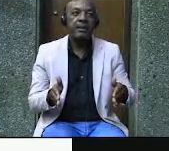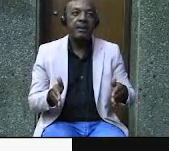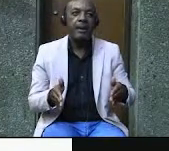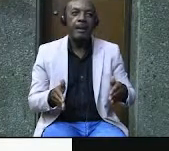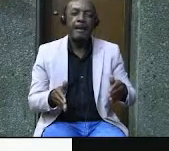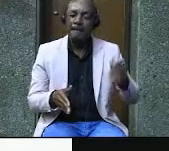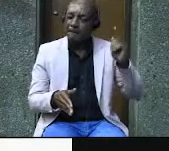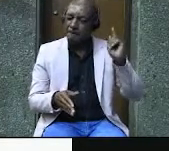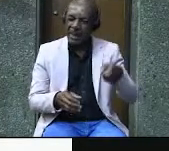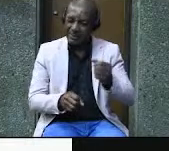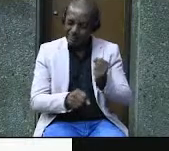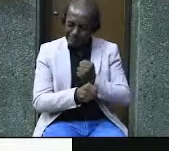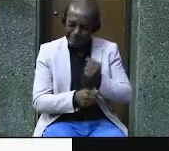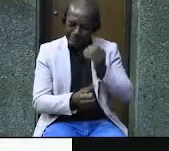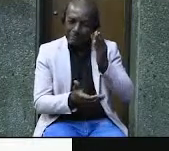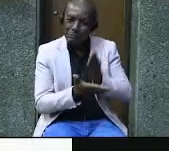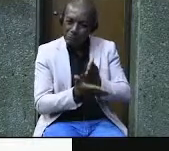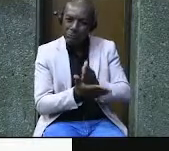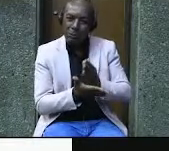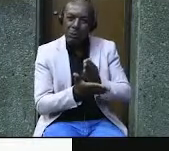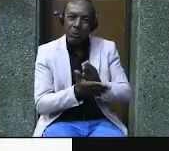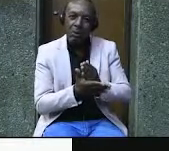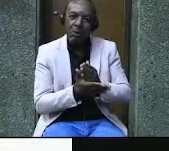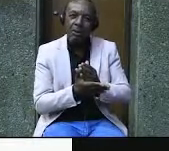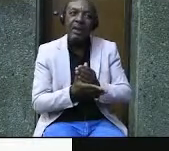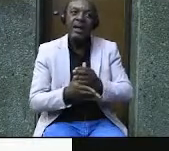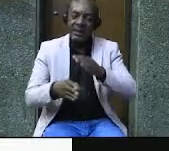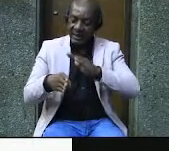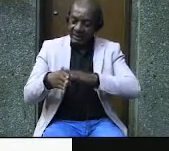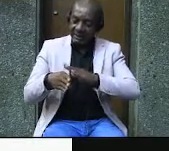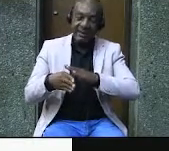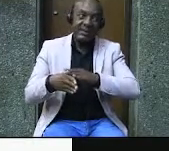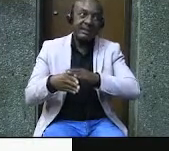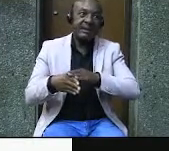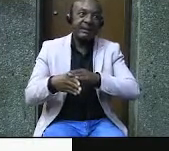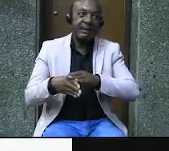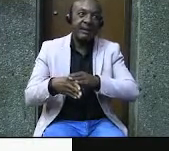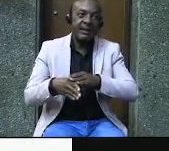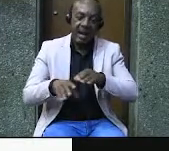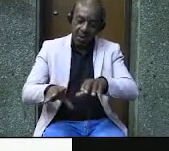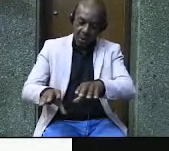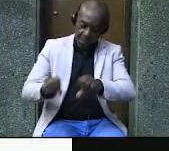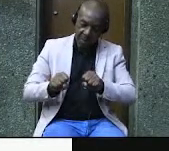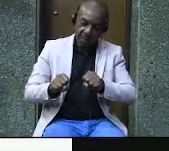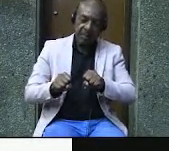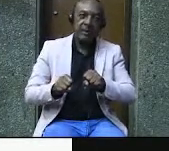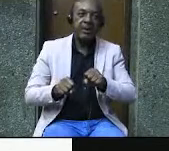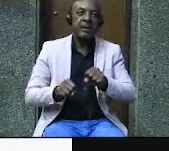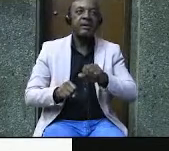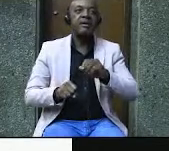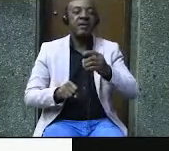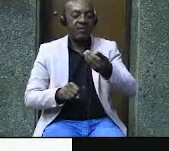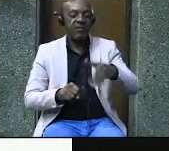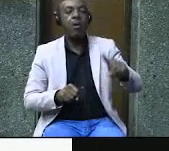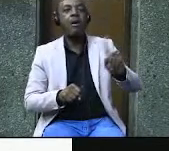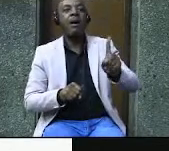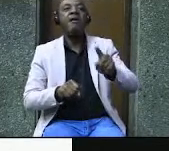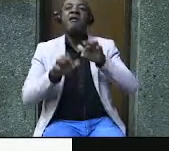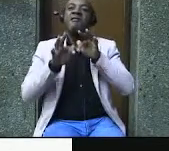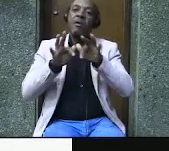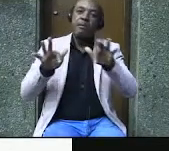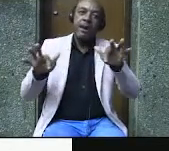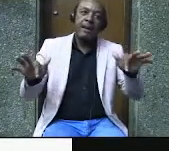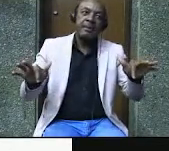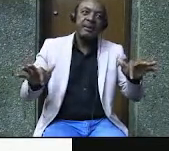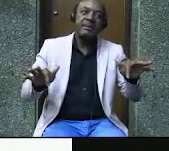that the reason for the expropriation is for a public purpose or a